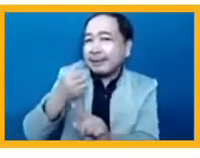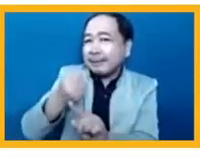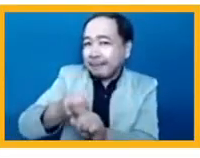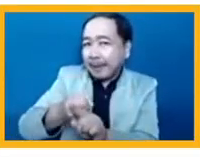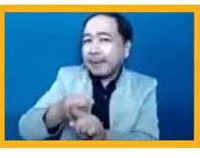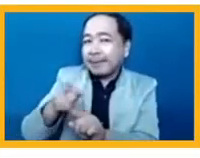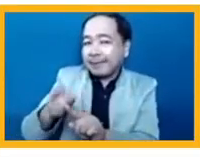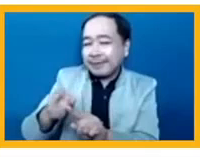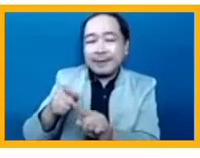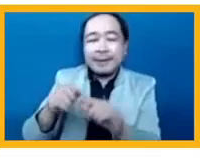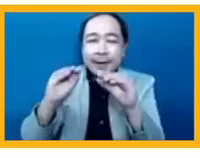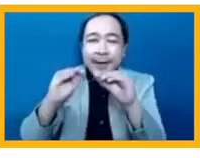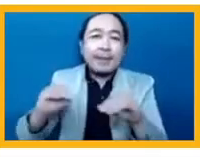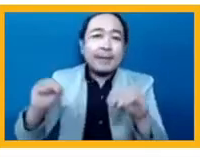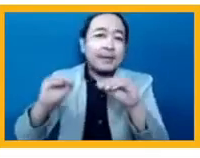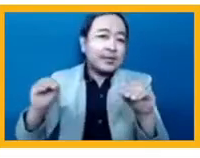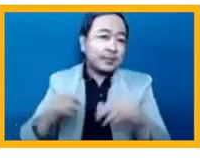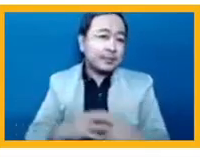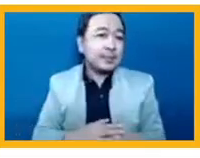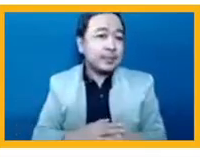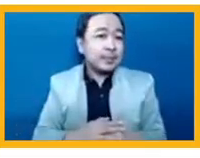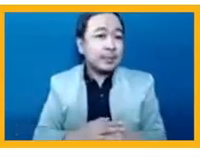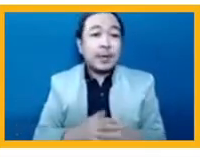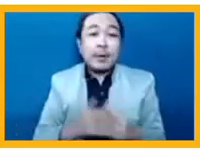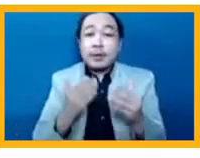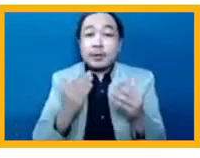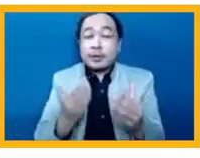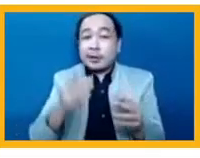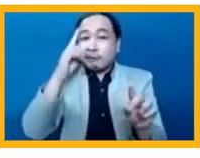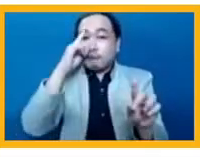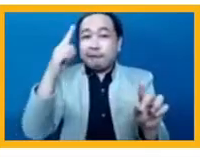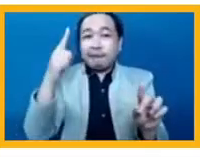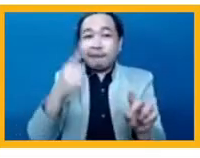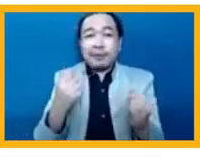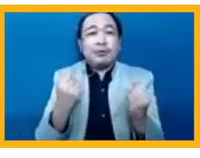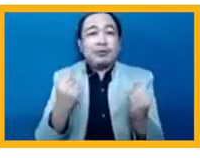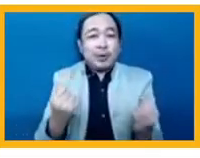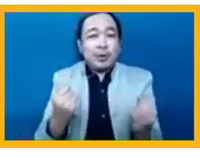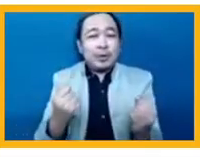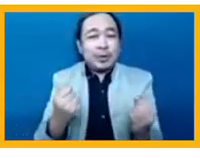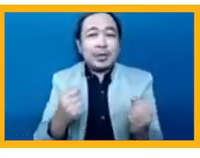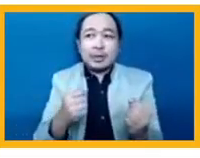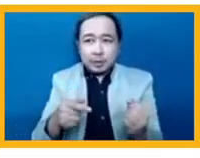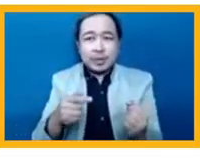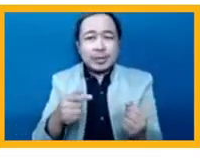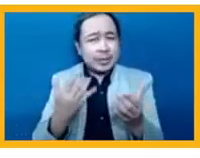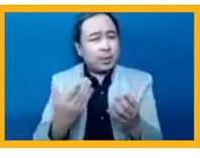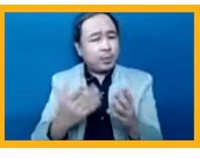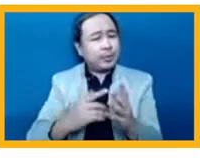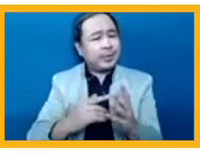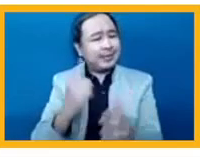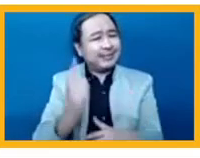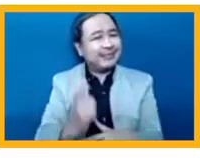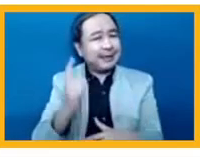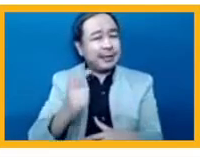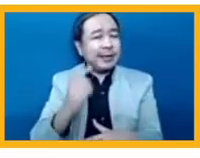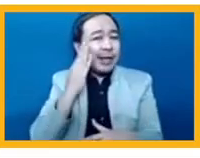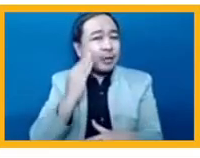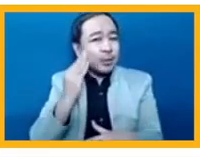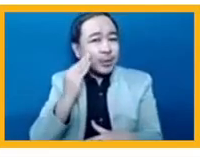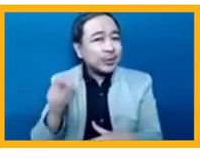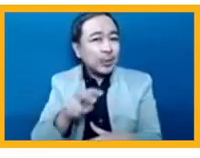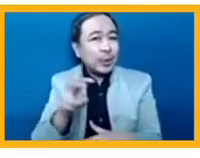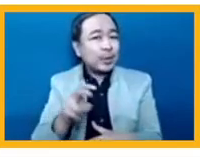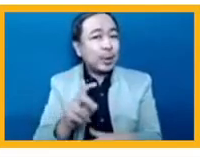The tailwinds are strong, the intent is strong, and the journey has only just begun. As Einstein famously